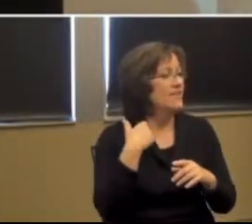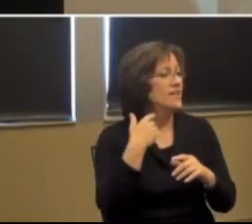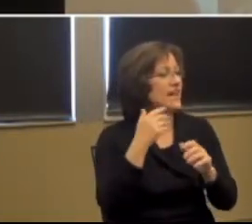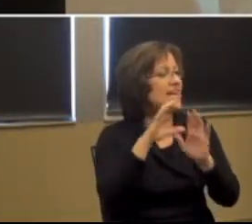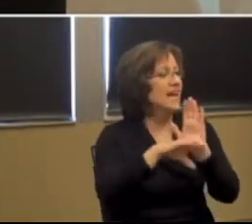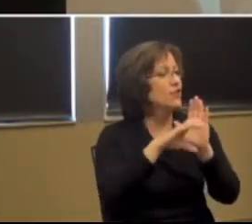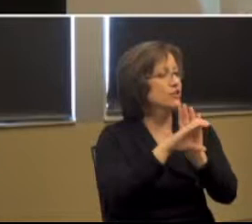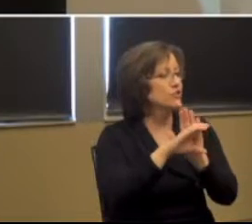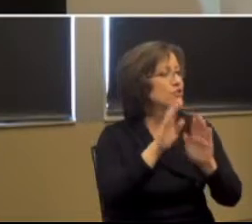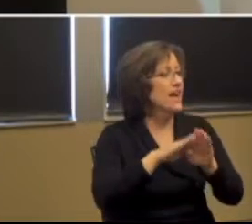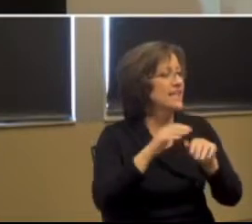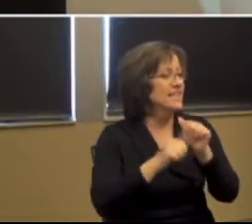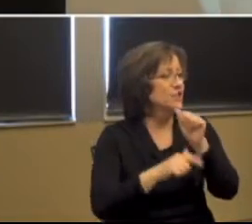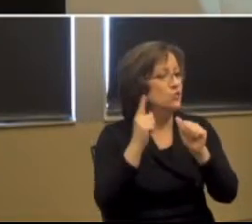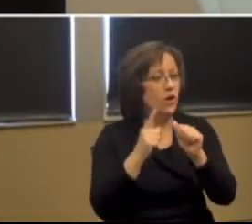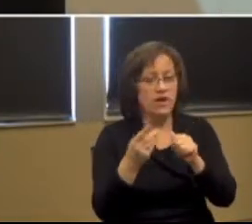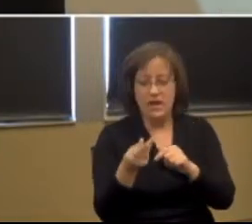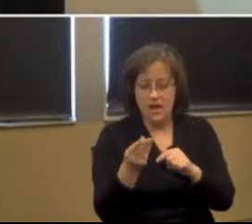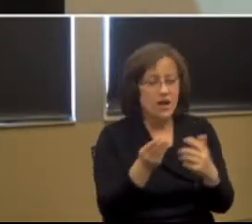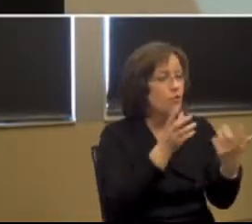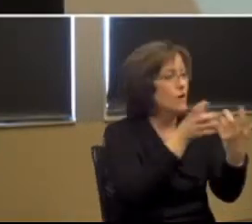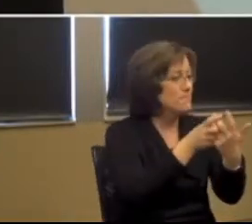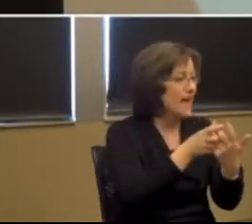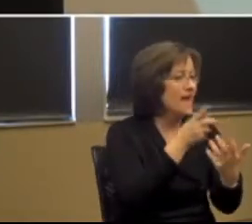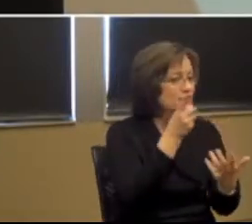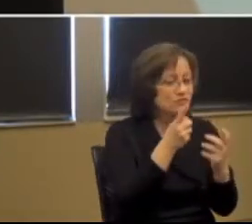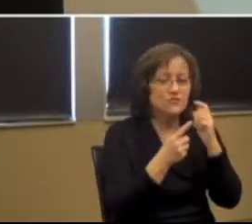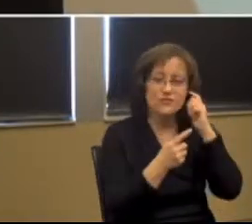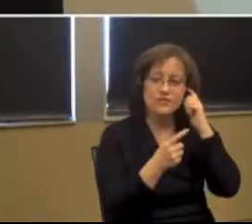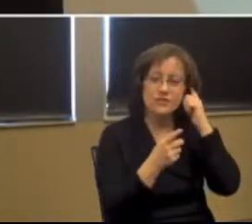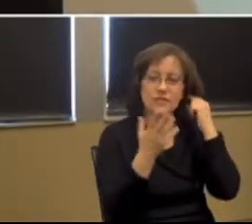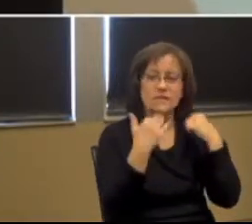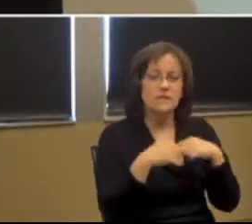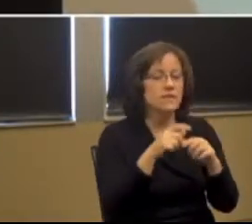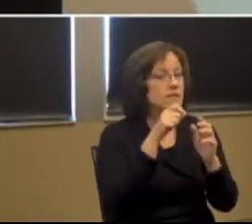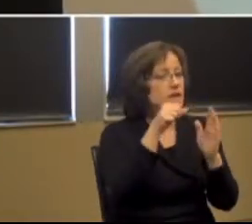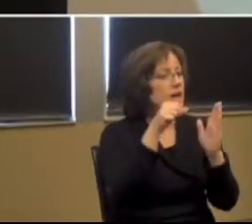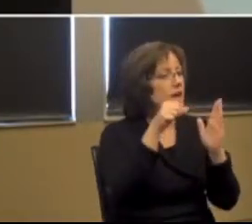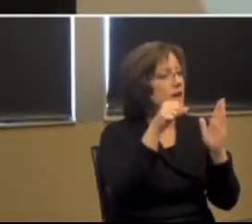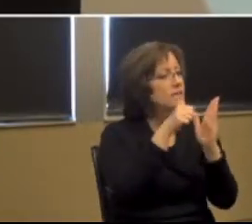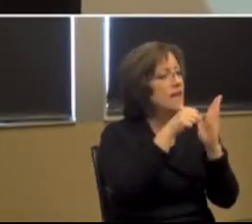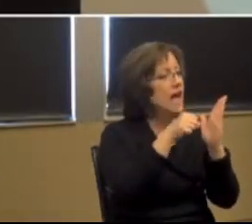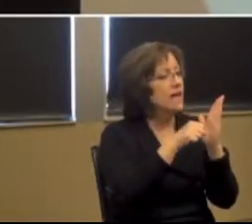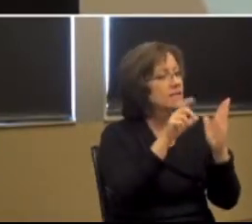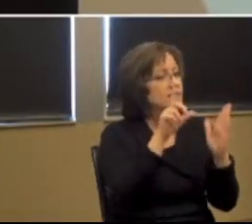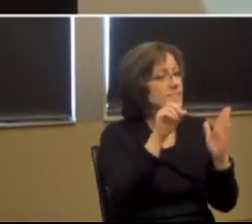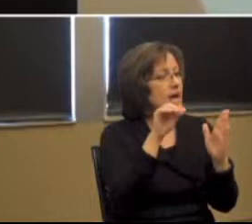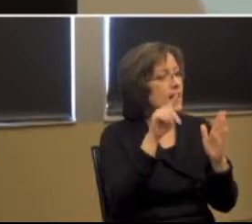one that he would match to. This was just little dots. It was a flip system.